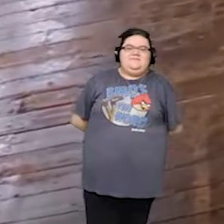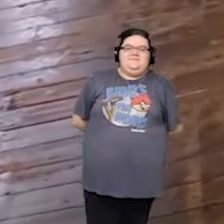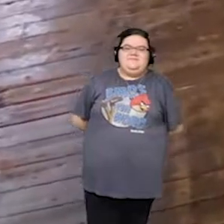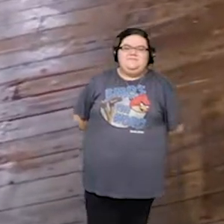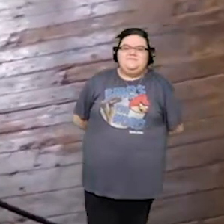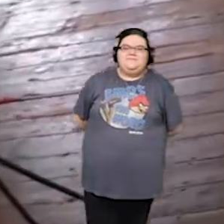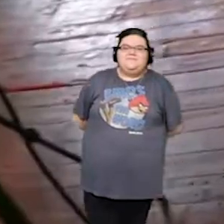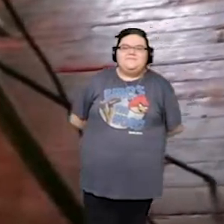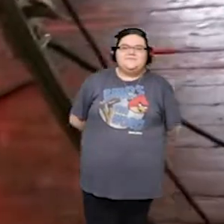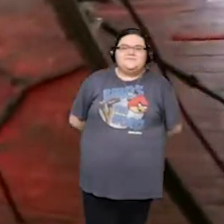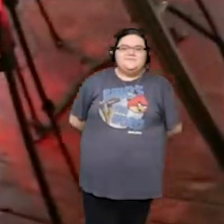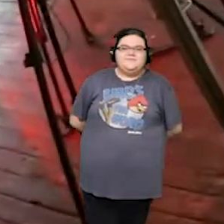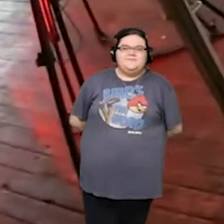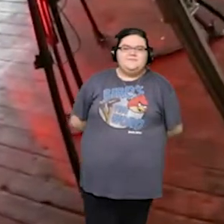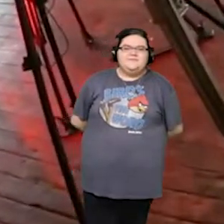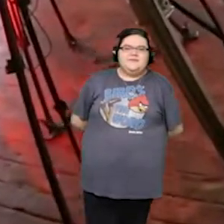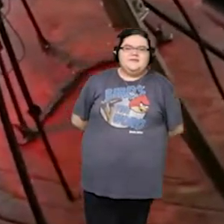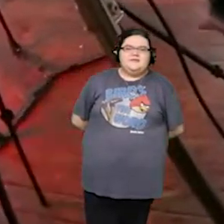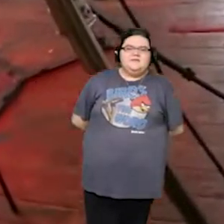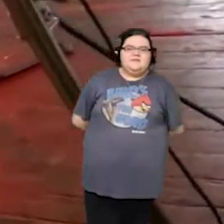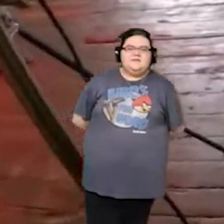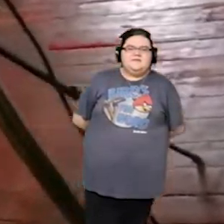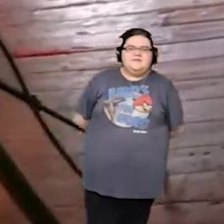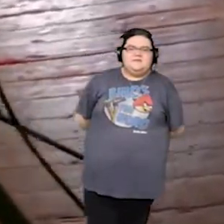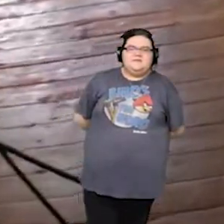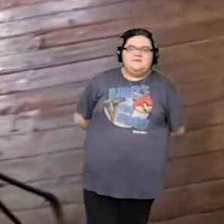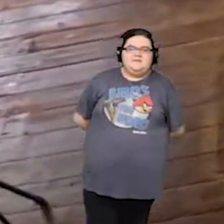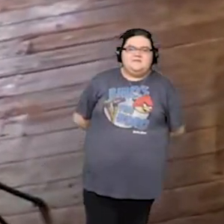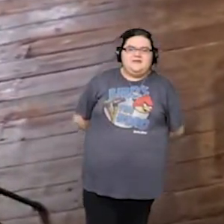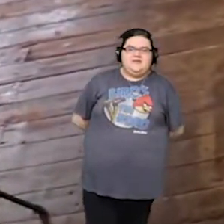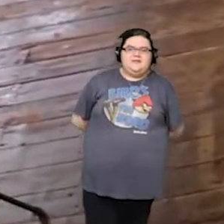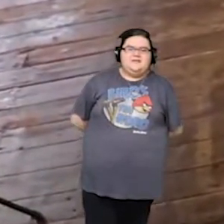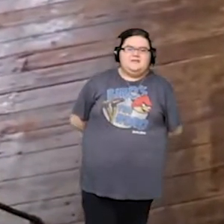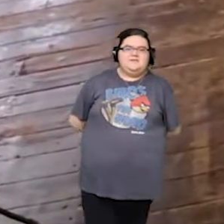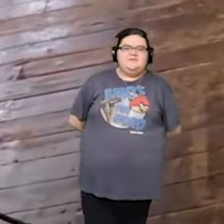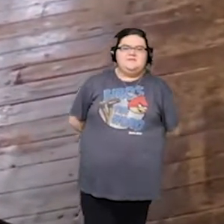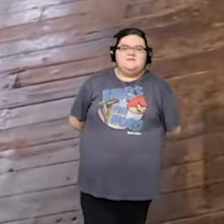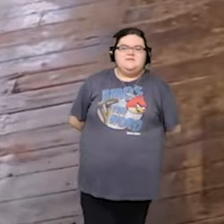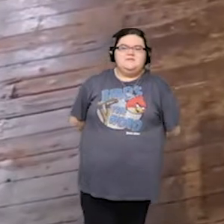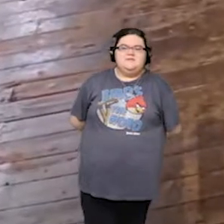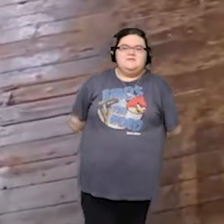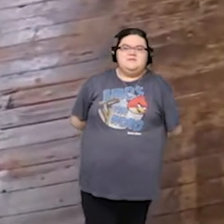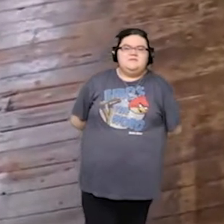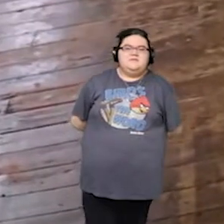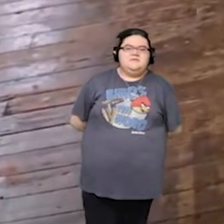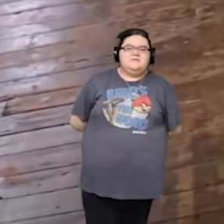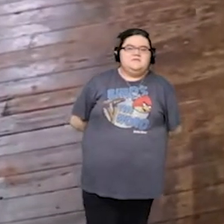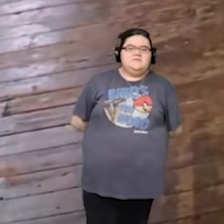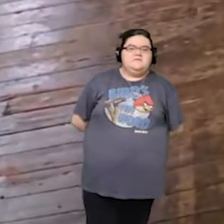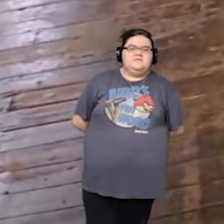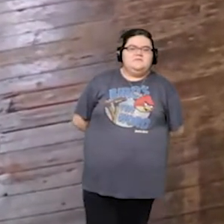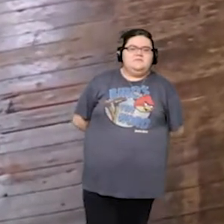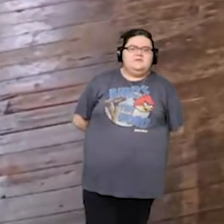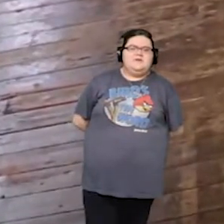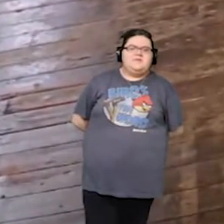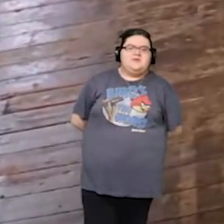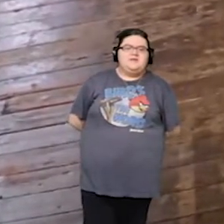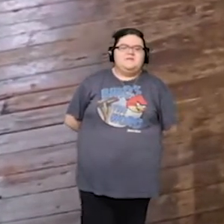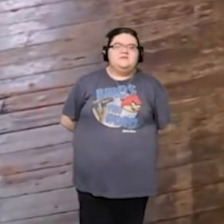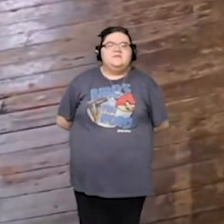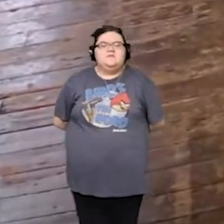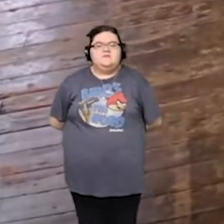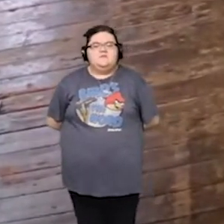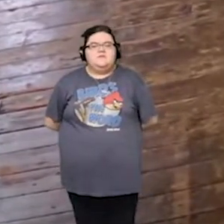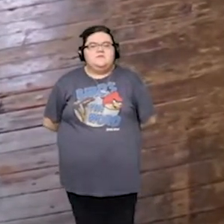Blackmagic 6K Pro is not only the flippy screen that you can see here, yes. but it also has built-in ND filters. So what the screen's